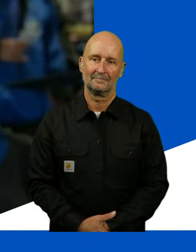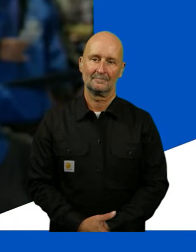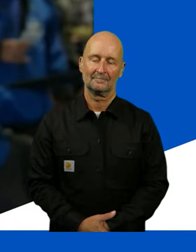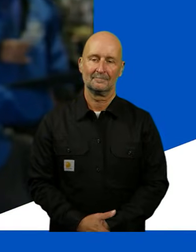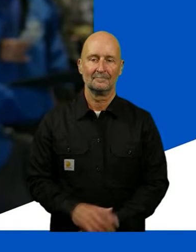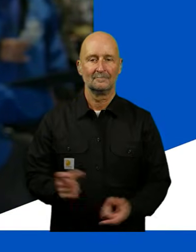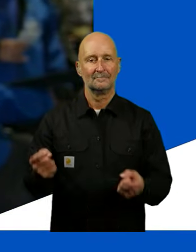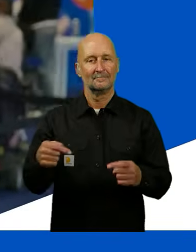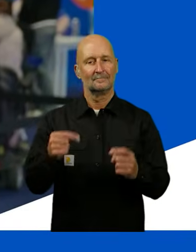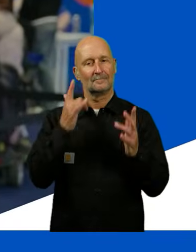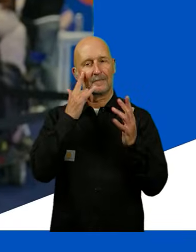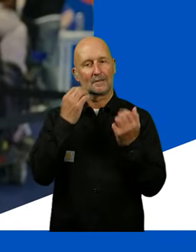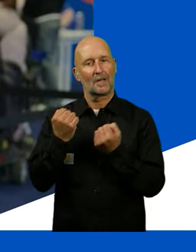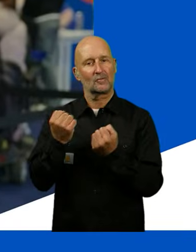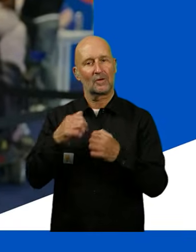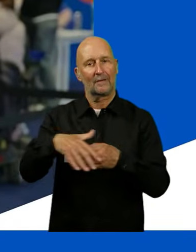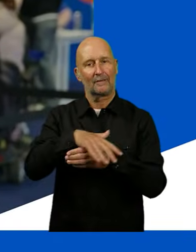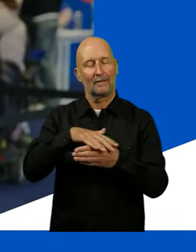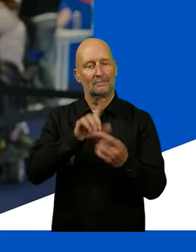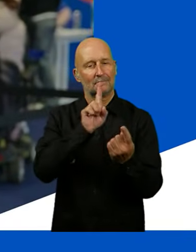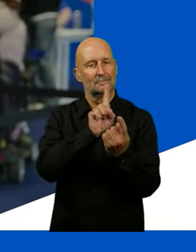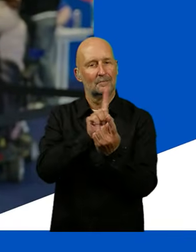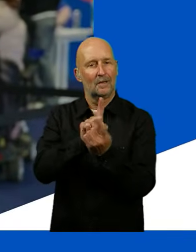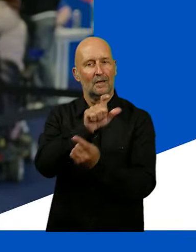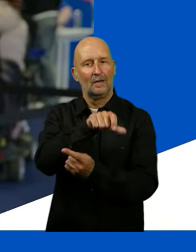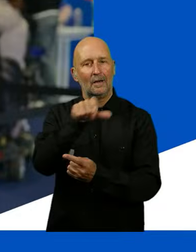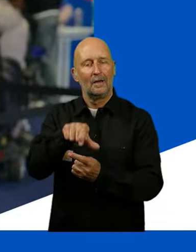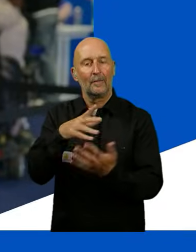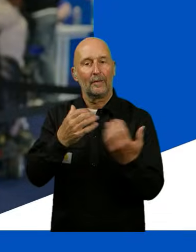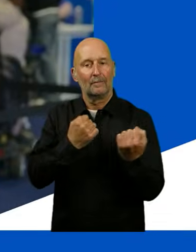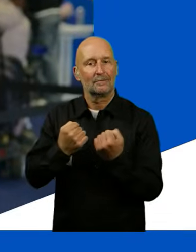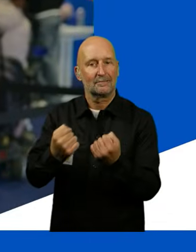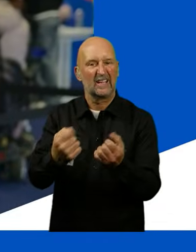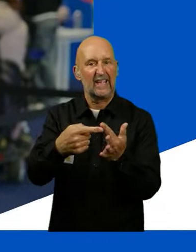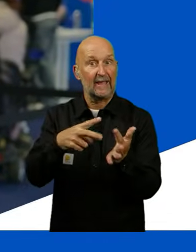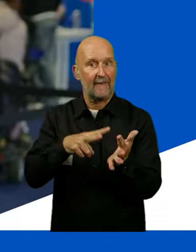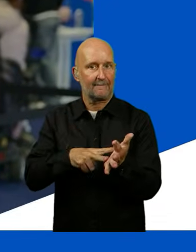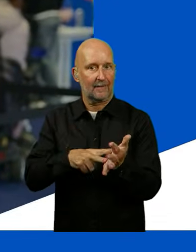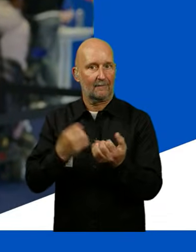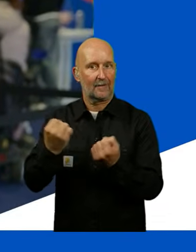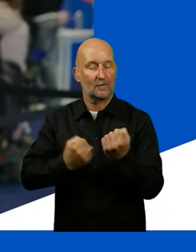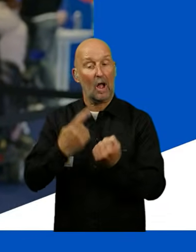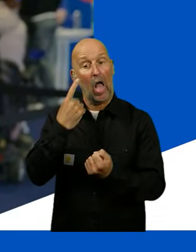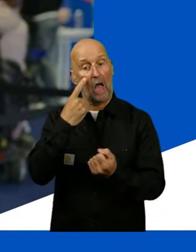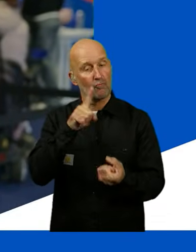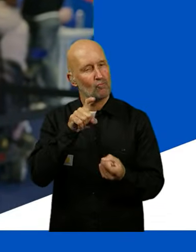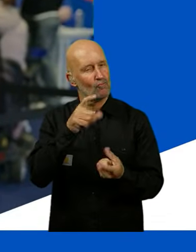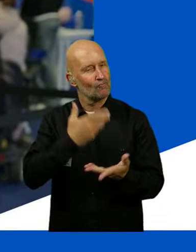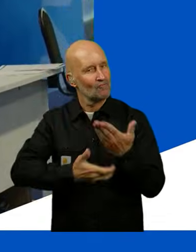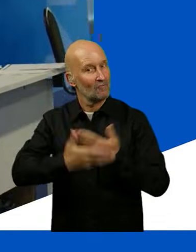I'm here at our test drive area. I'm going to meet some customers who've just been behind the wheel of an EV to find out what they thought about it. Let's go.